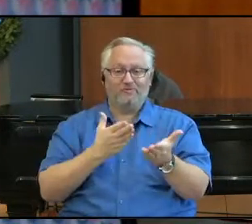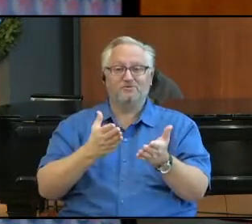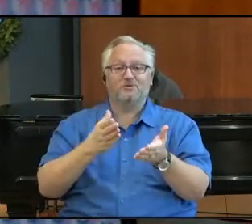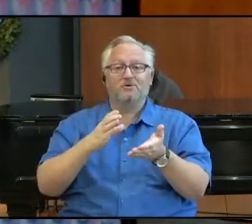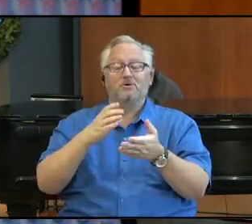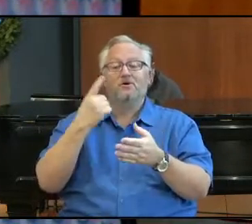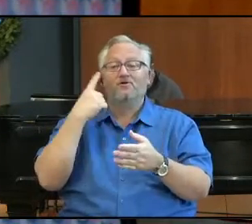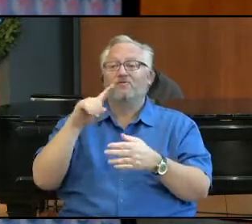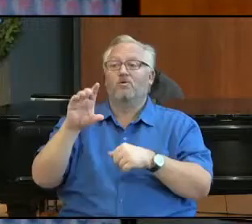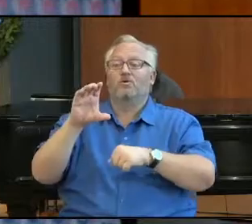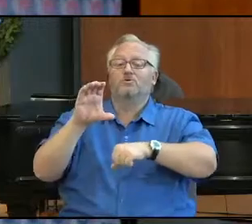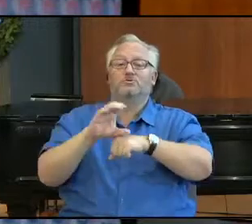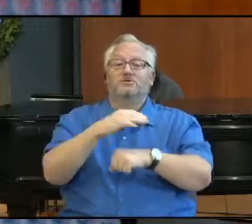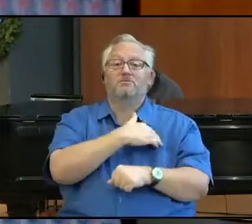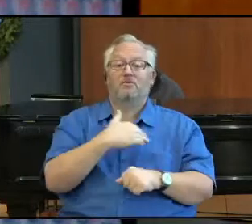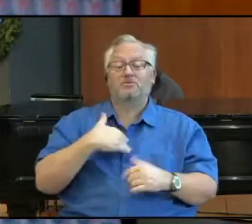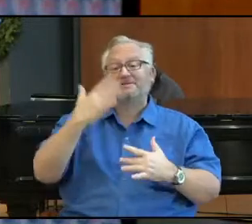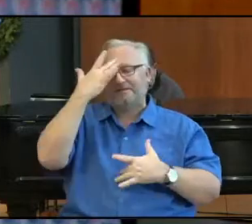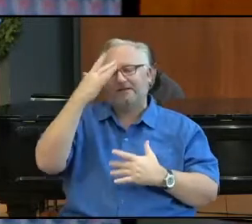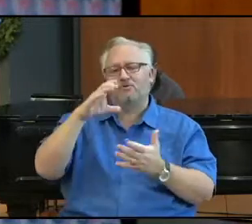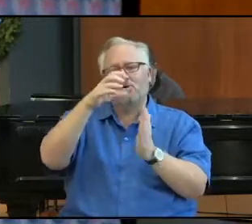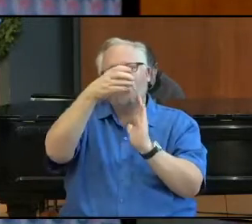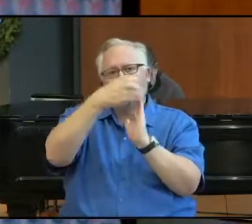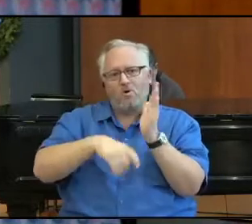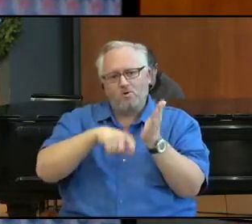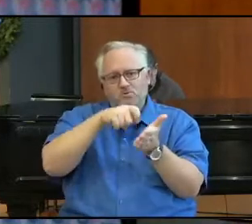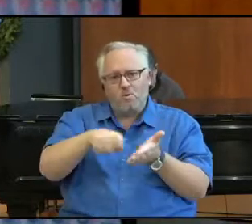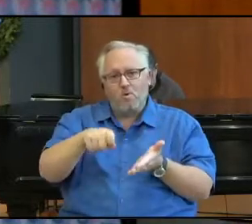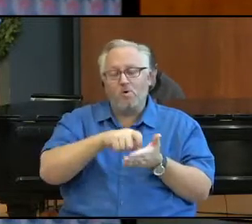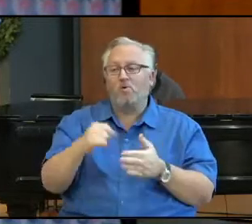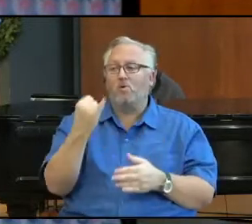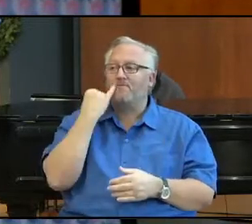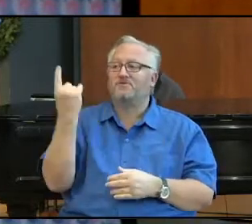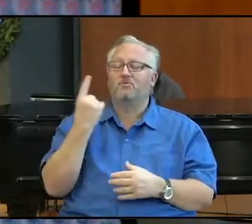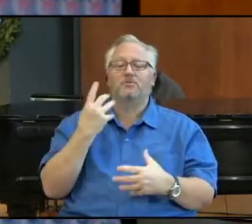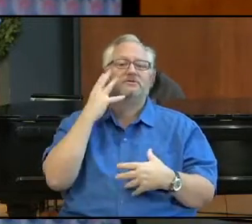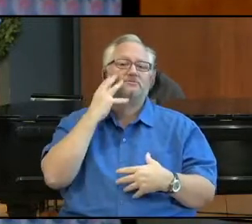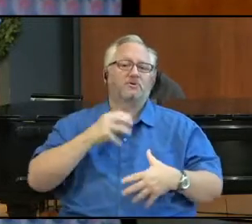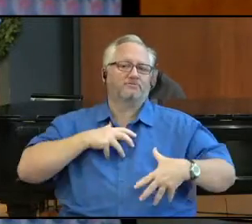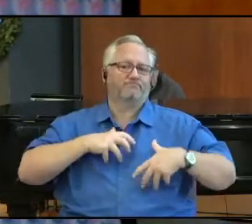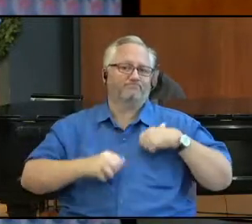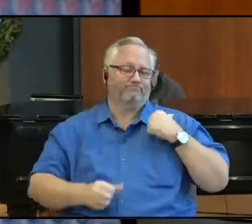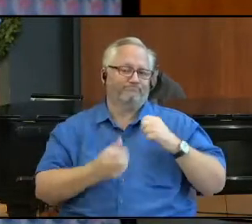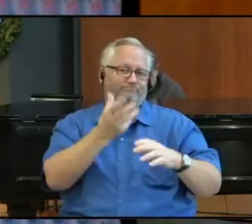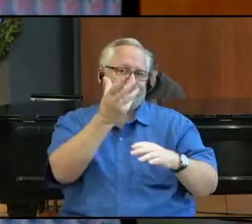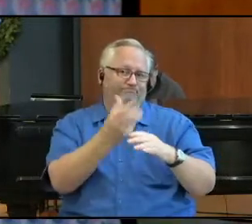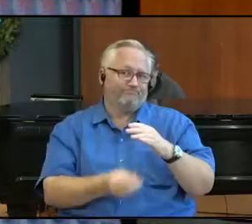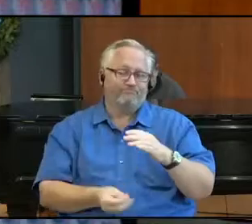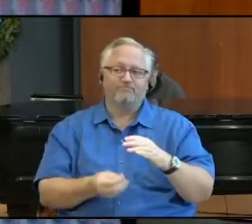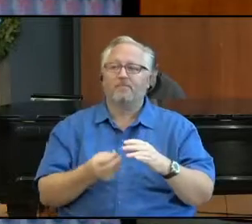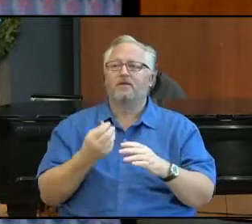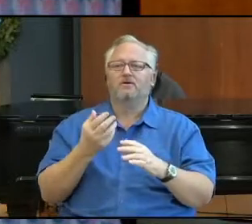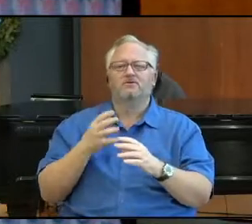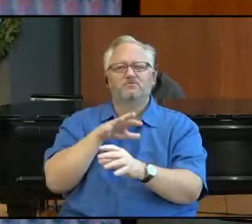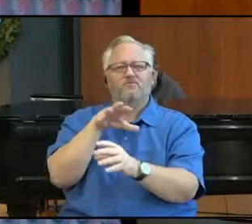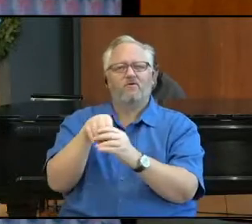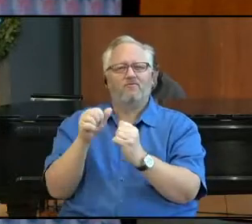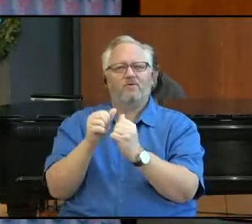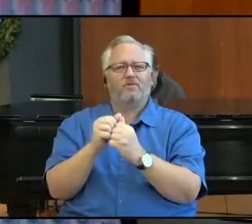to parishioners who were sick or who experienced loss on behalf of the Practical Care